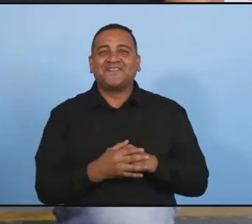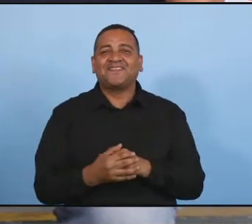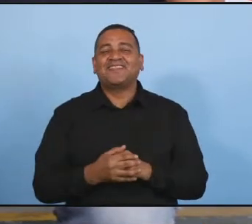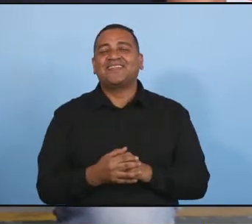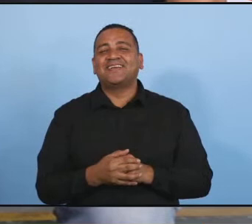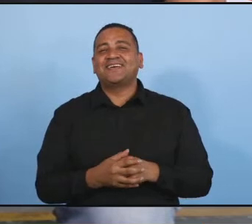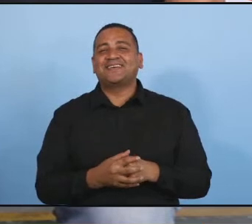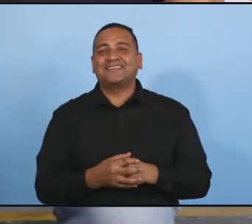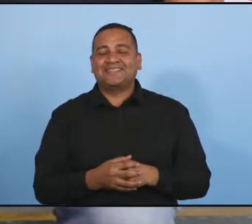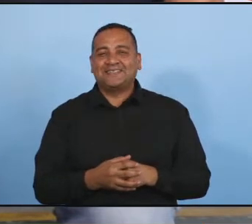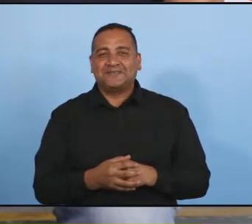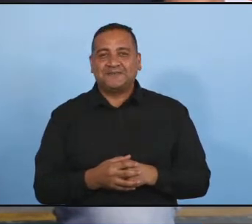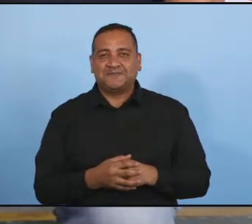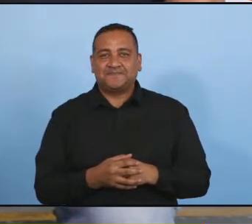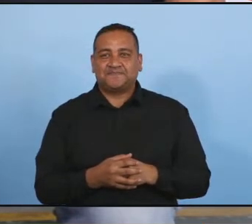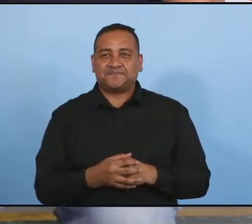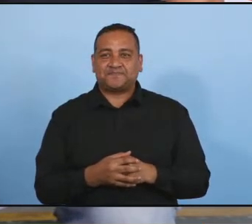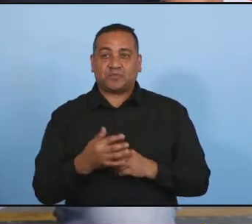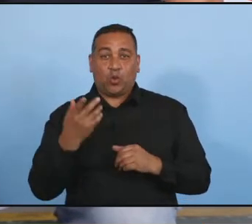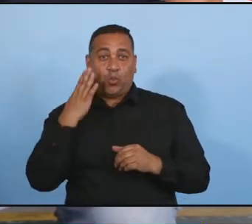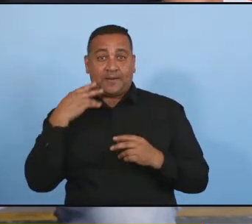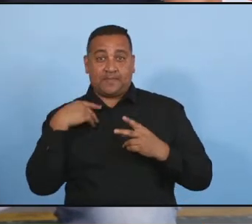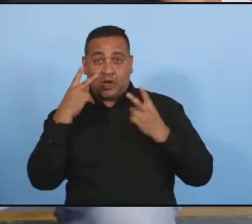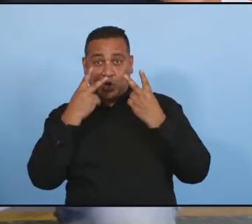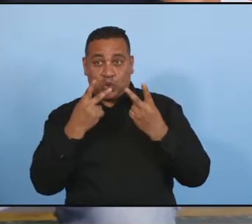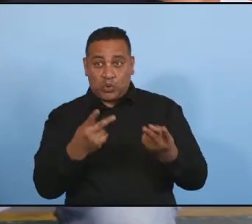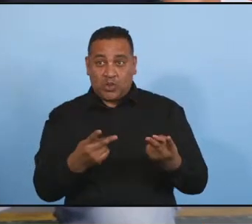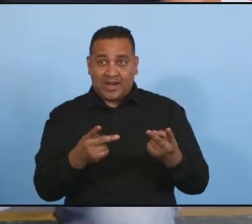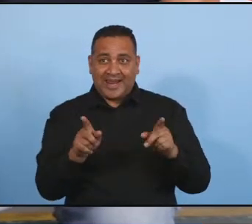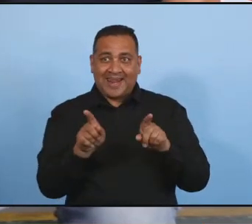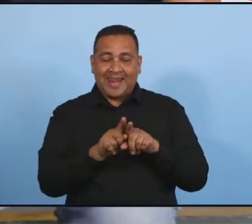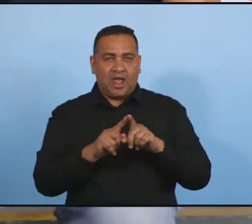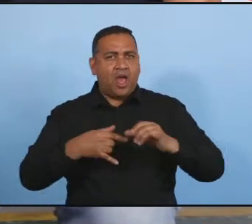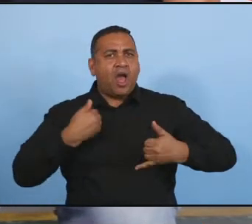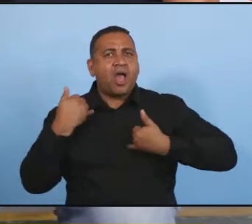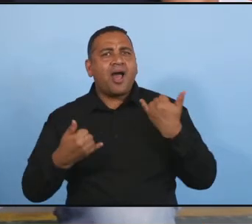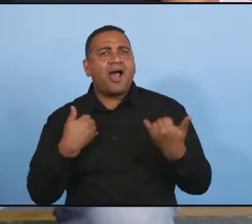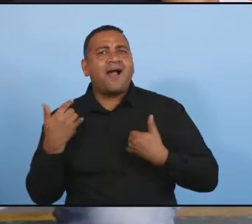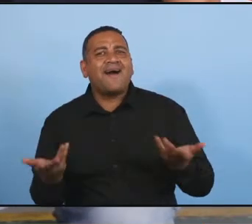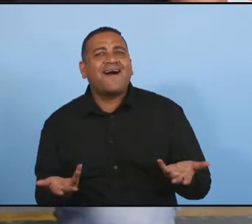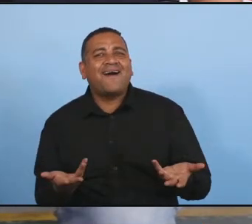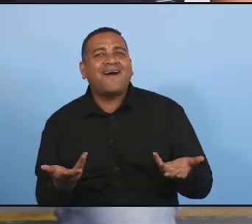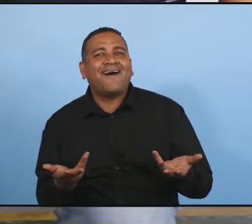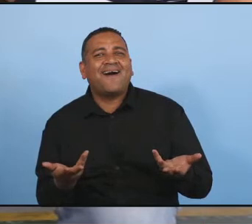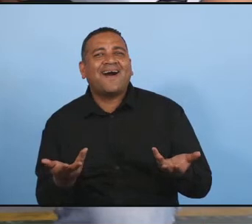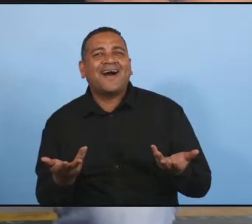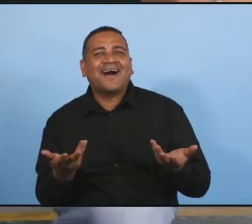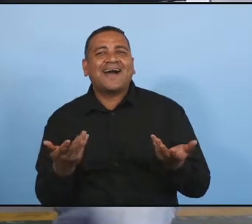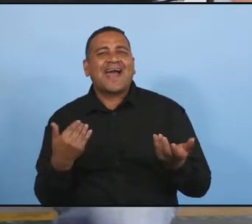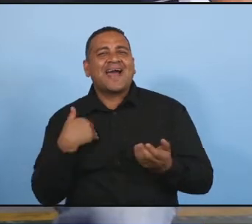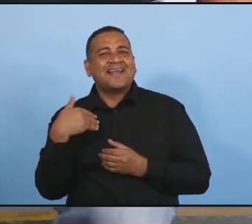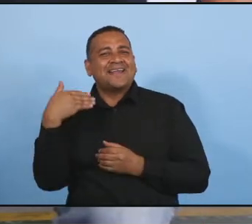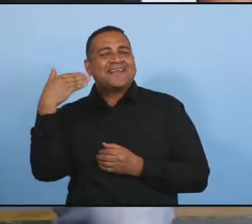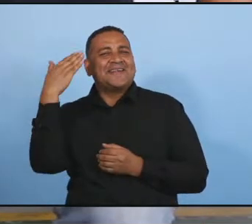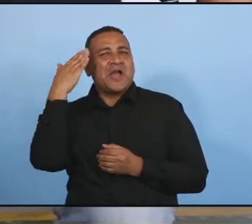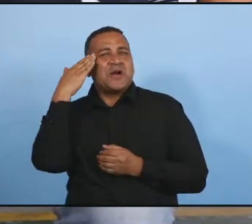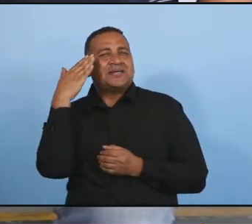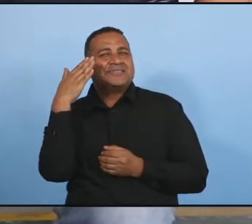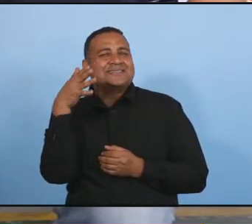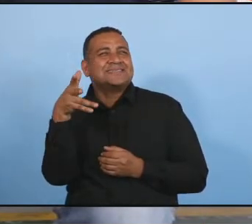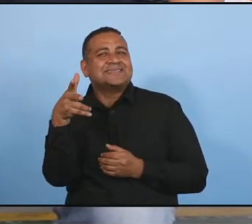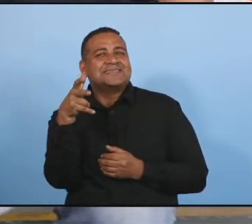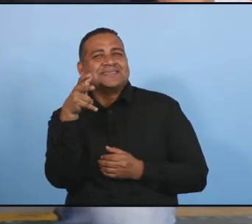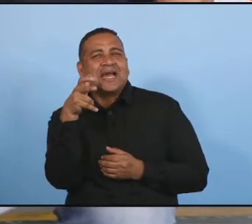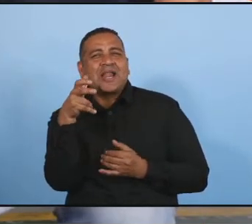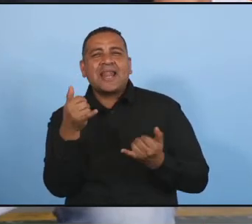it seems fun. This is the one thing, and I know it sounds weird, but it just seems fun. Electronics